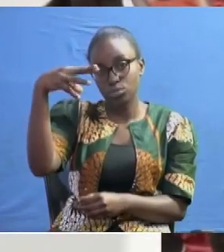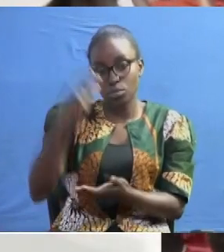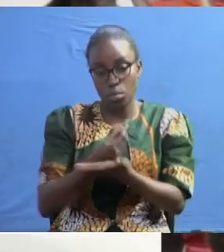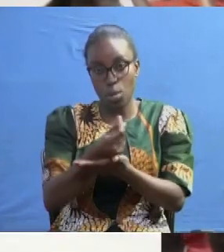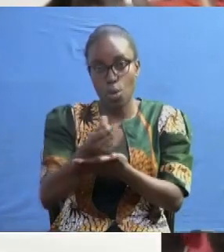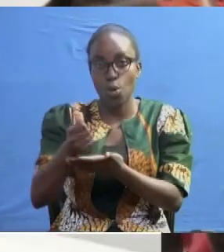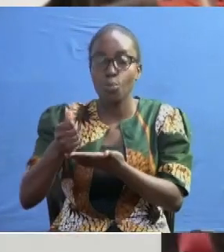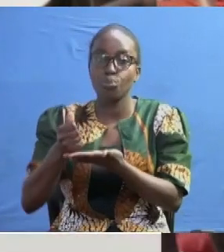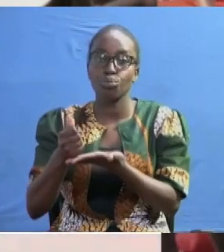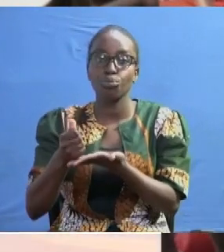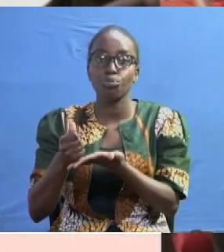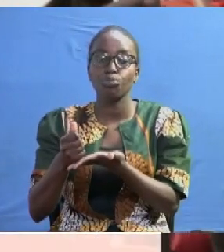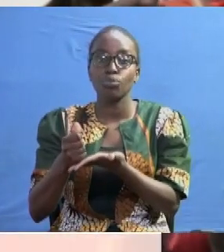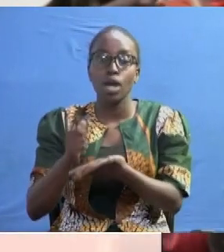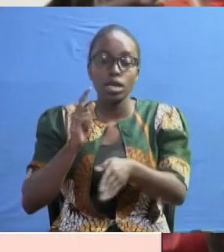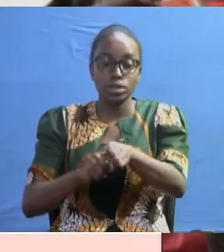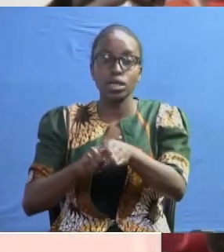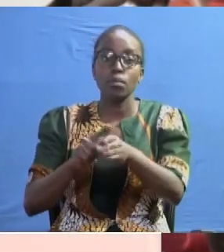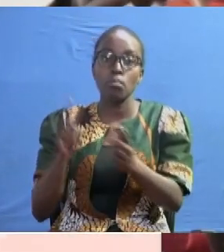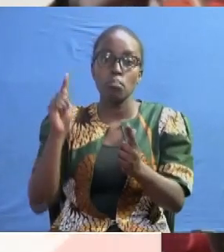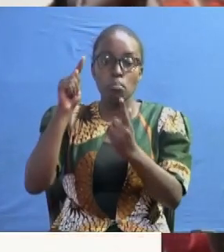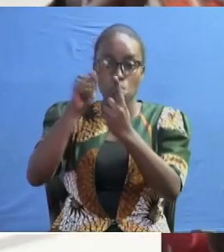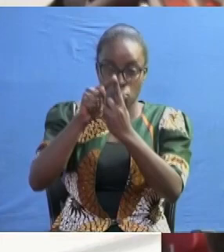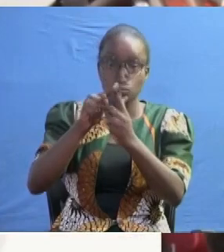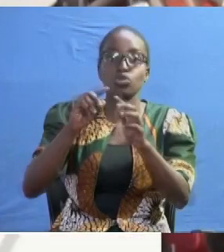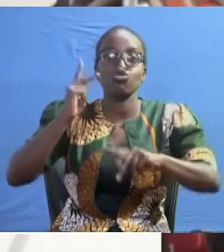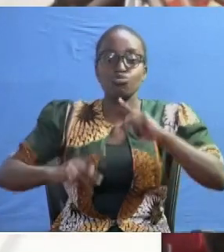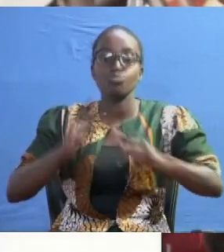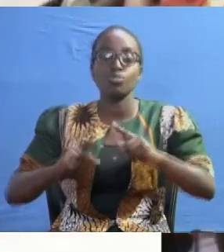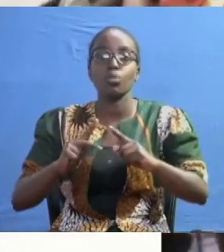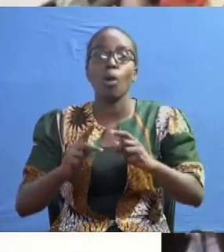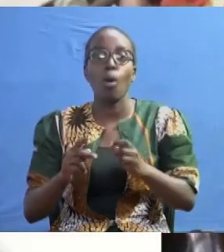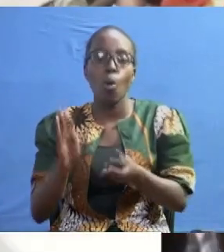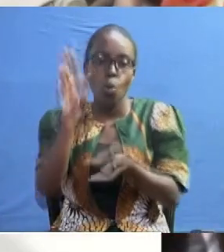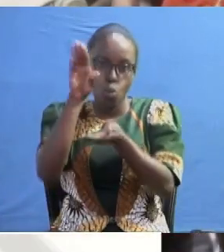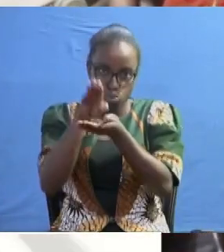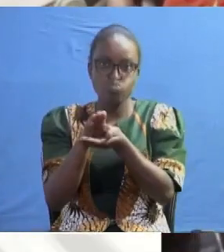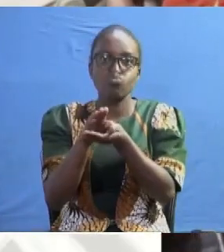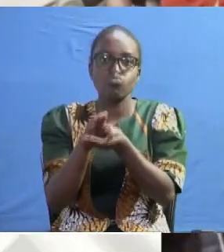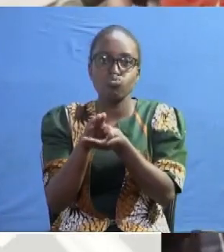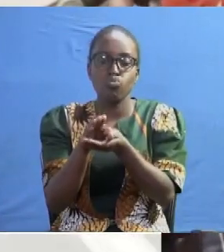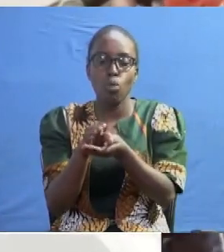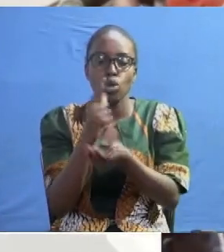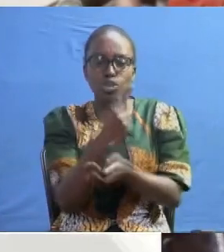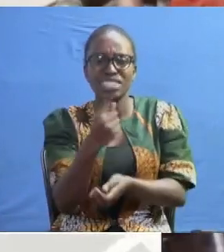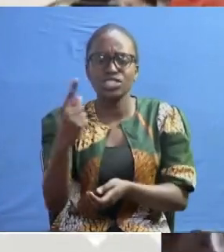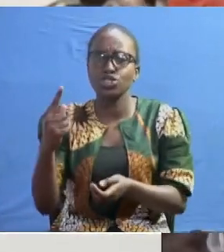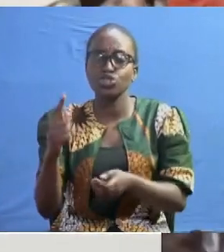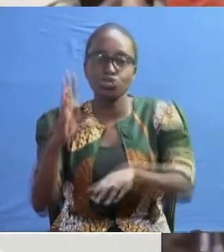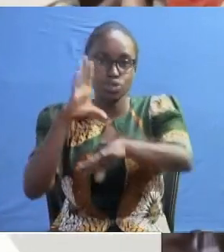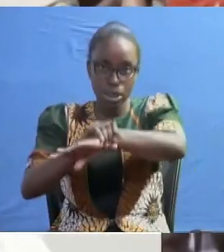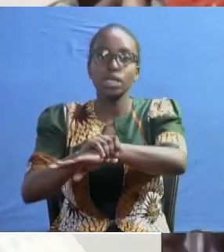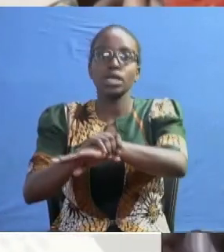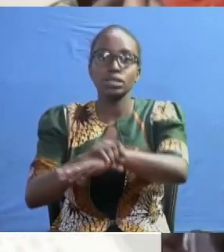Bei ya stima ikifika kwa raia, tunaomba iregeshwe kidogo. Ili kila mtu apate namna